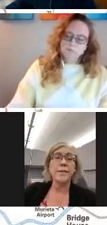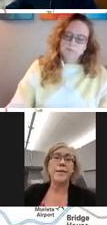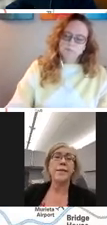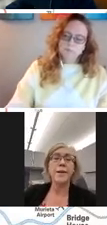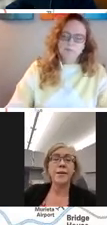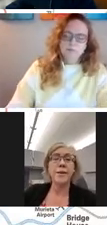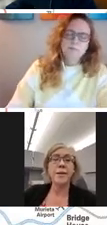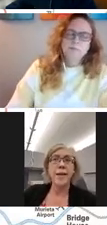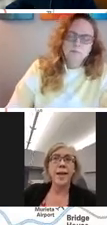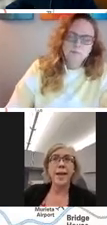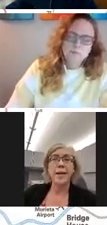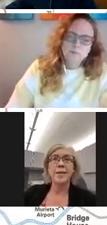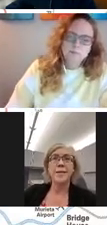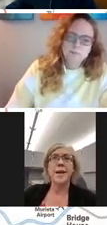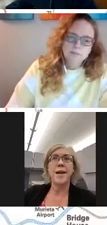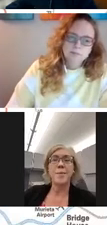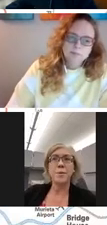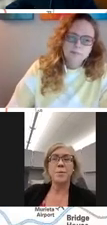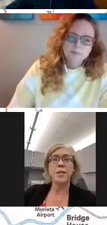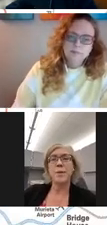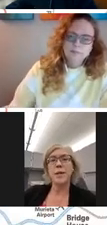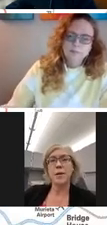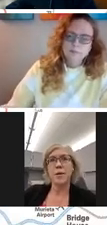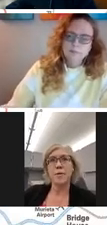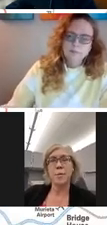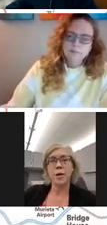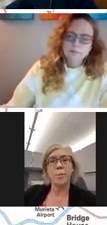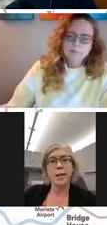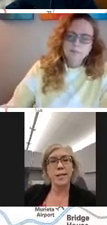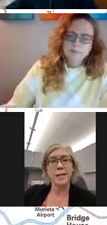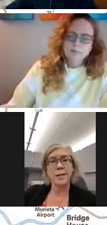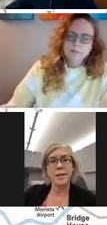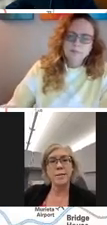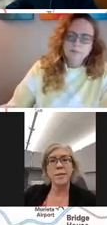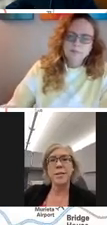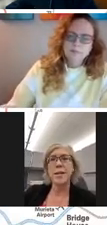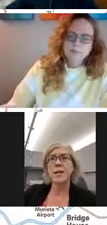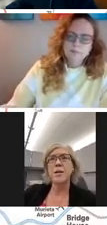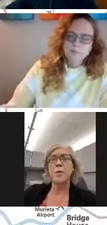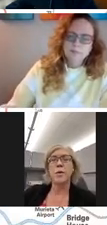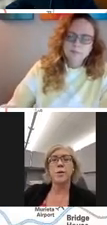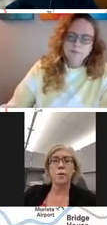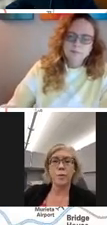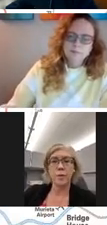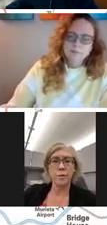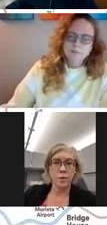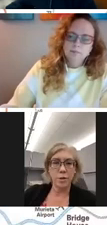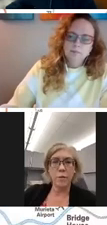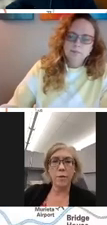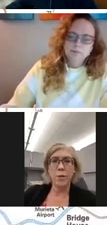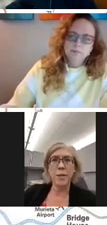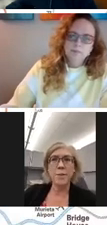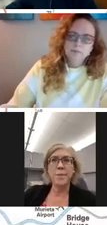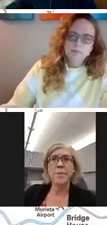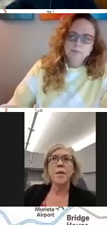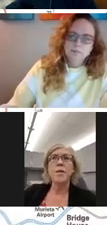got hired on there. And he was participating in our, what we called Plugged In at the Hillsdale site, whereas a group of individuals looking